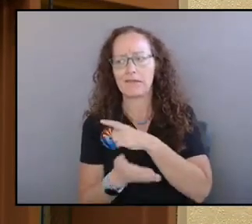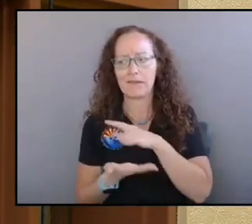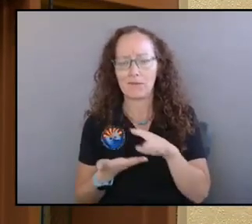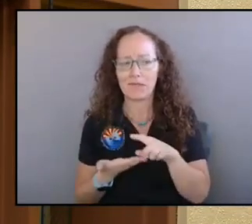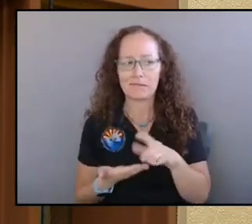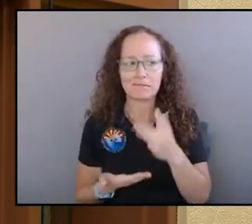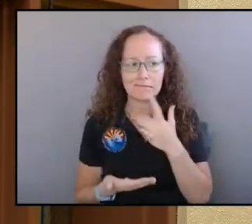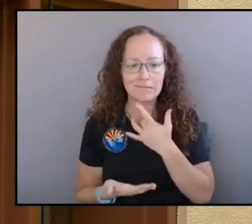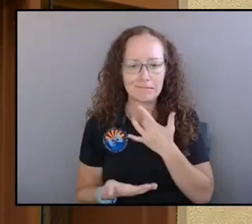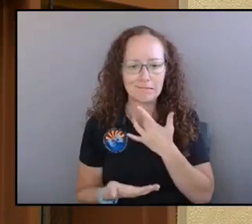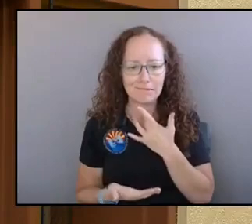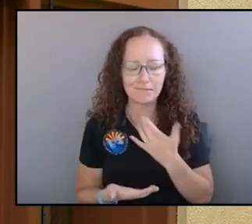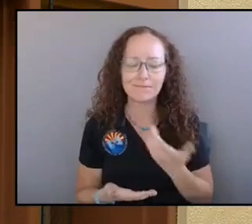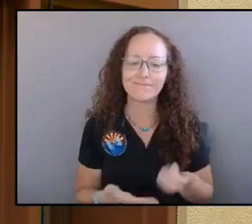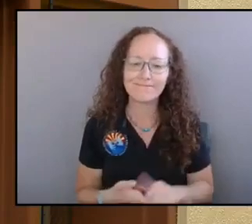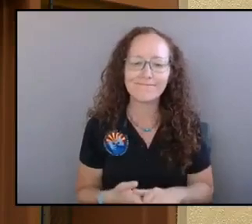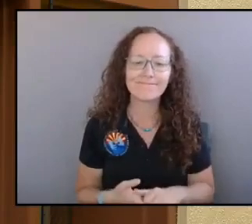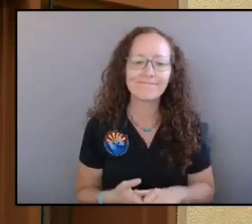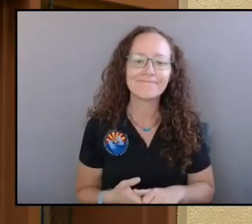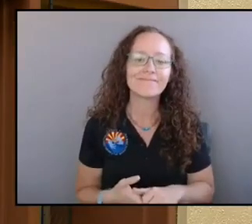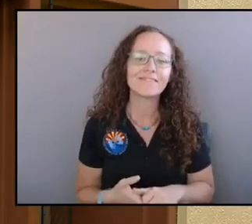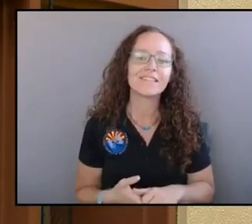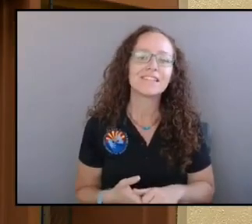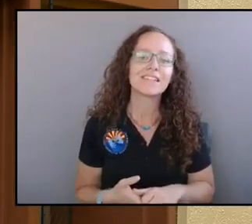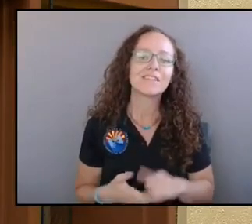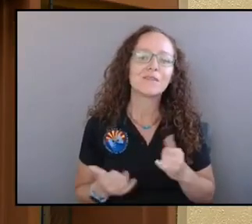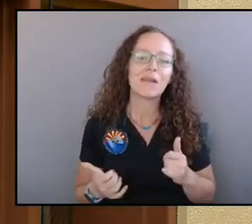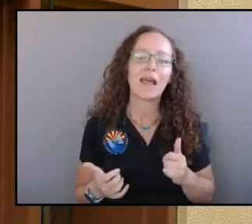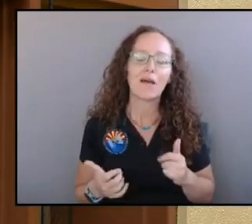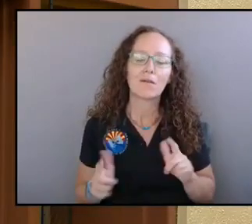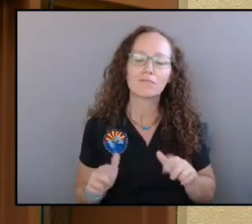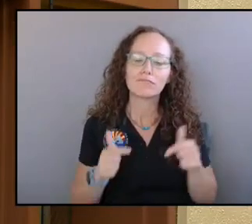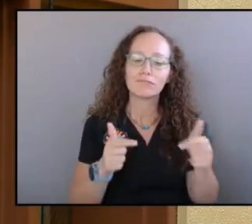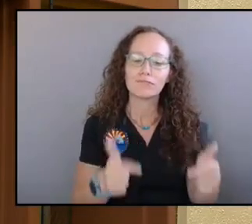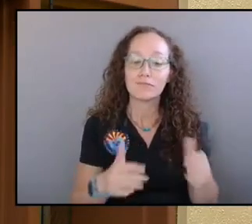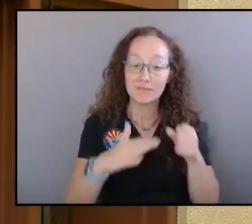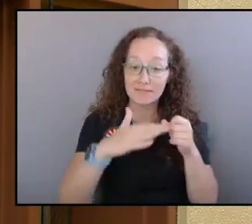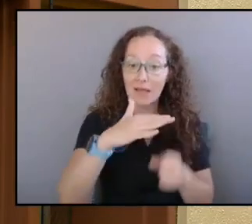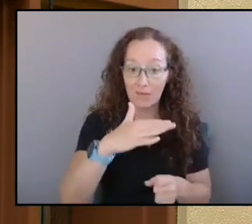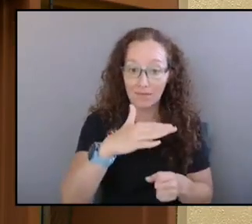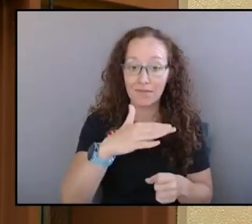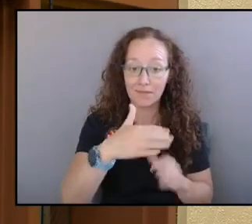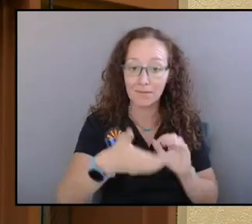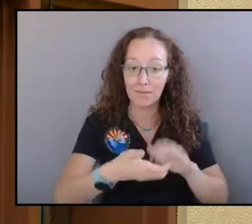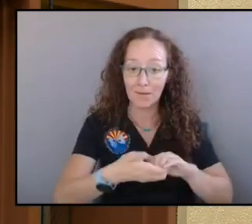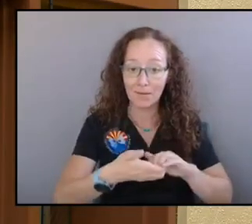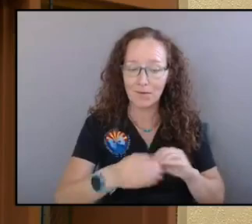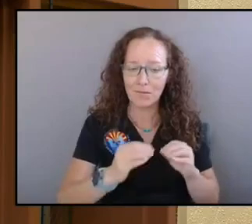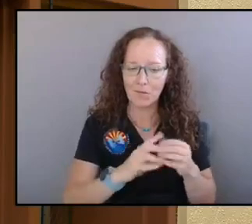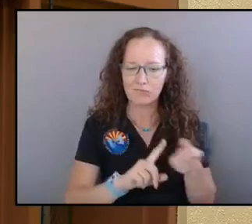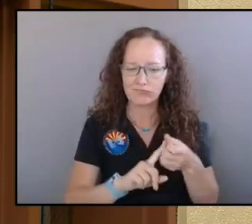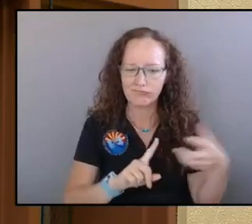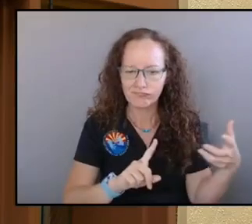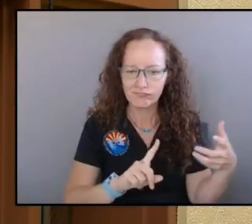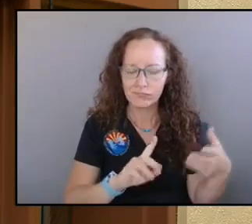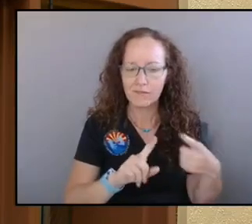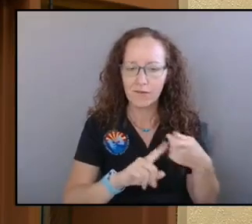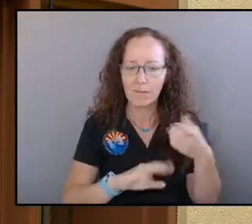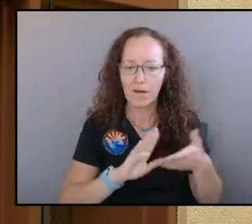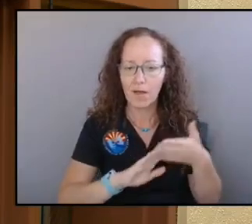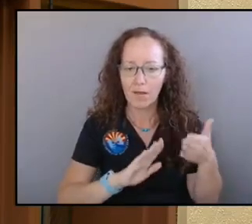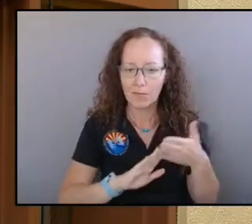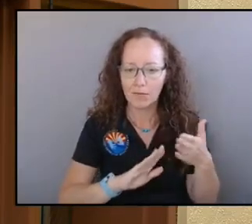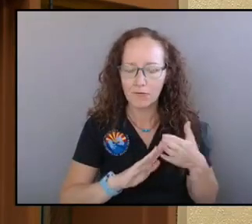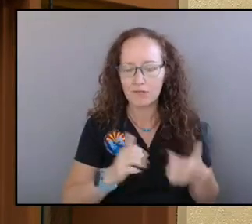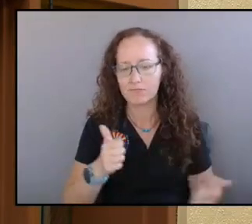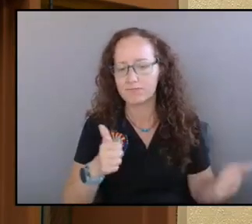All right. So we're going to turn it back down to our partners at South for a little bit more detail from the operations section chief. I